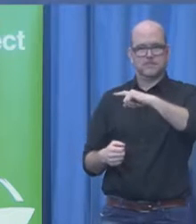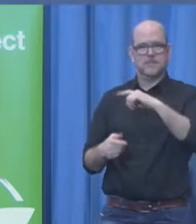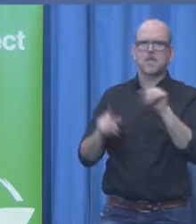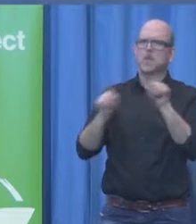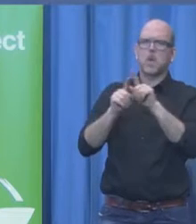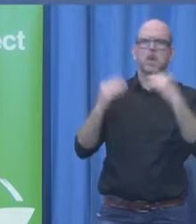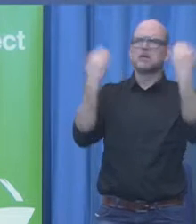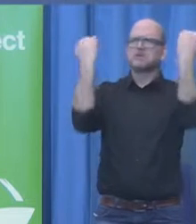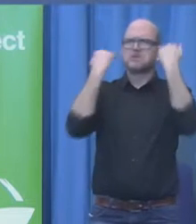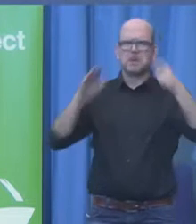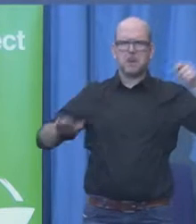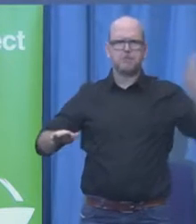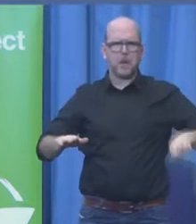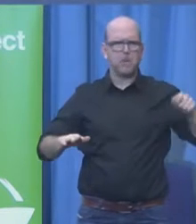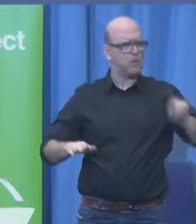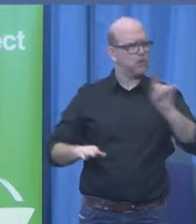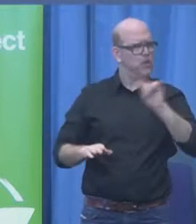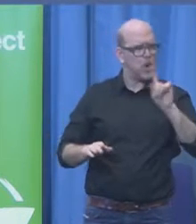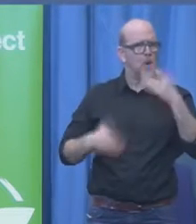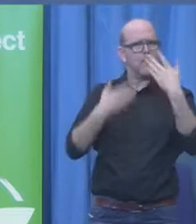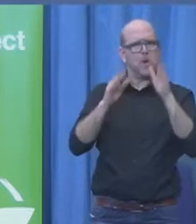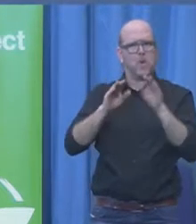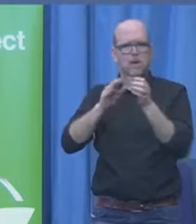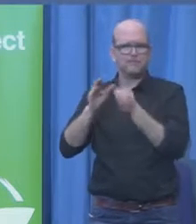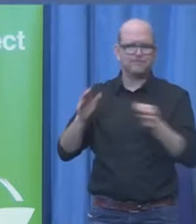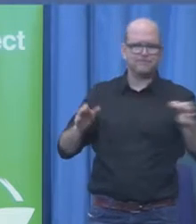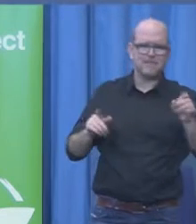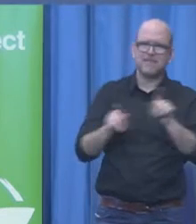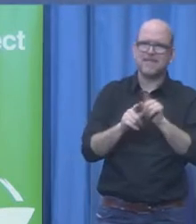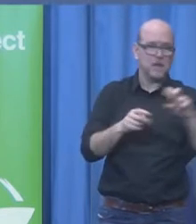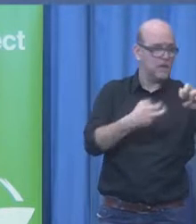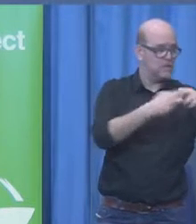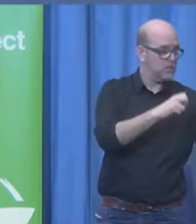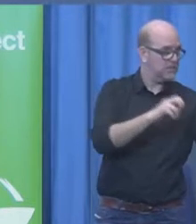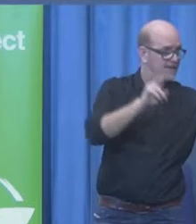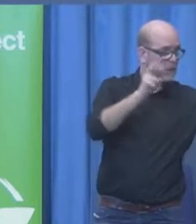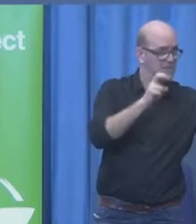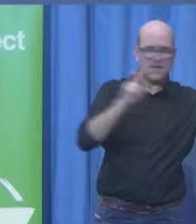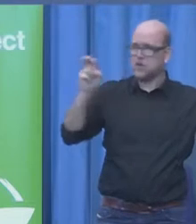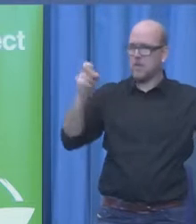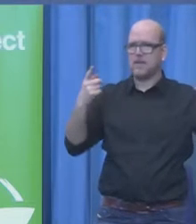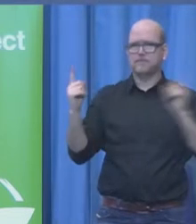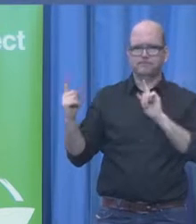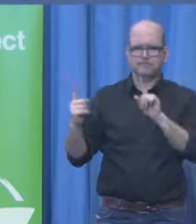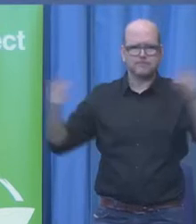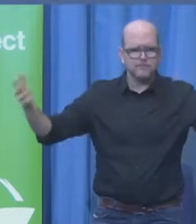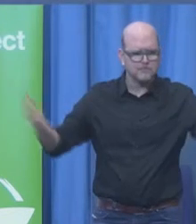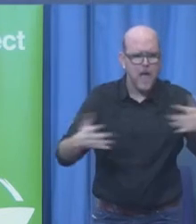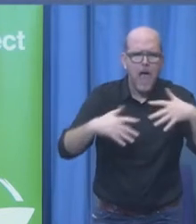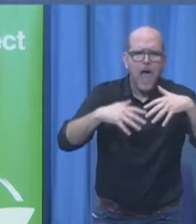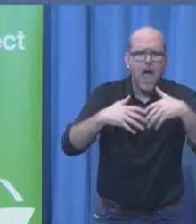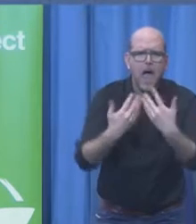but before you there's the possibility to bring the people together